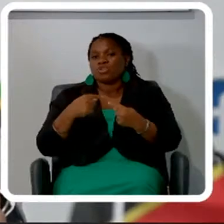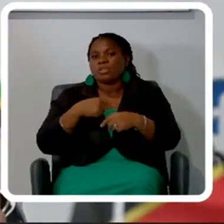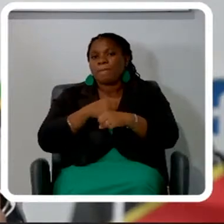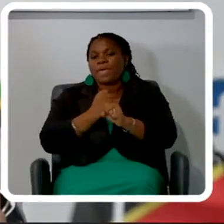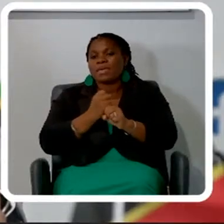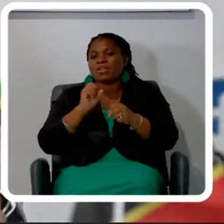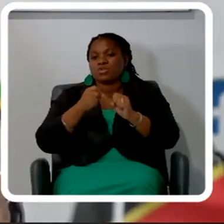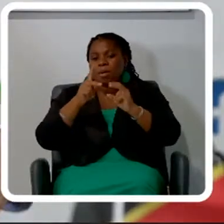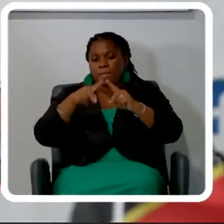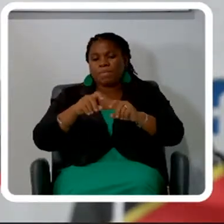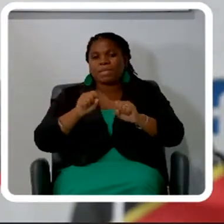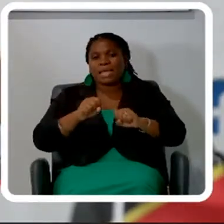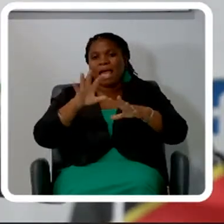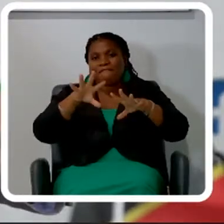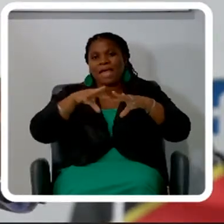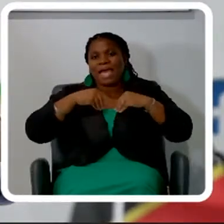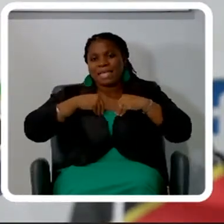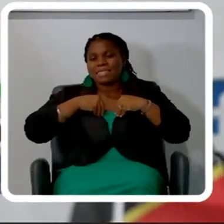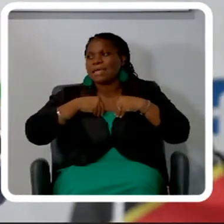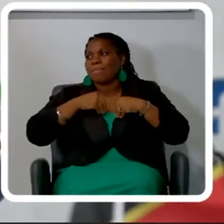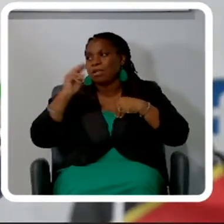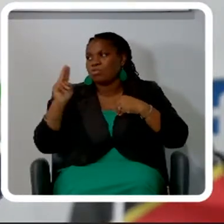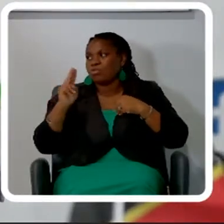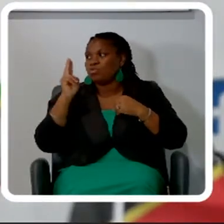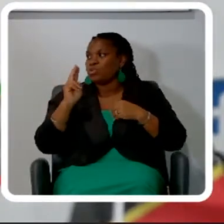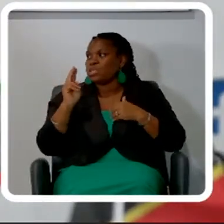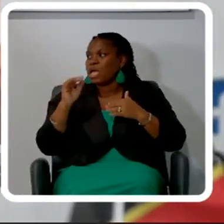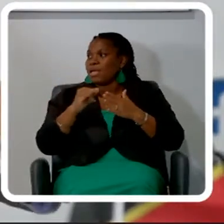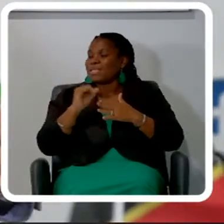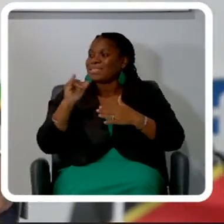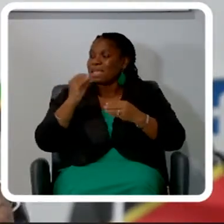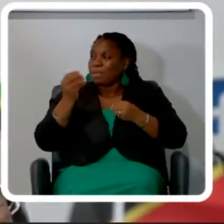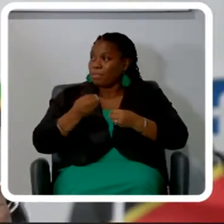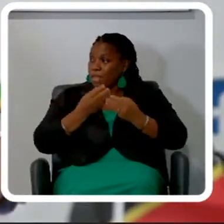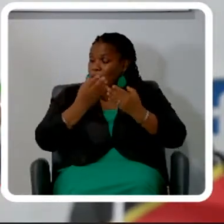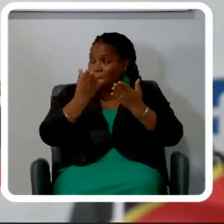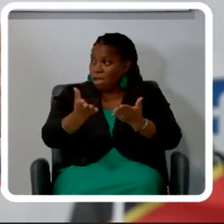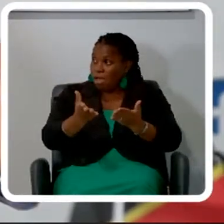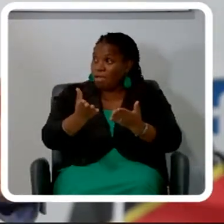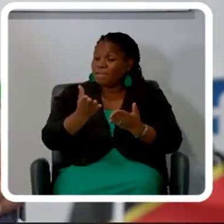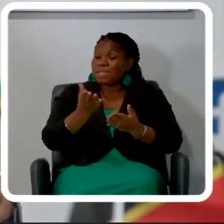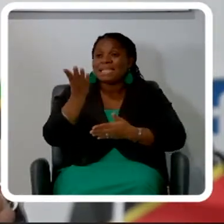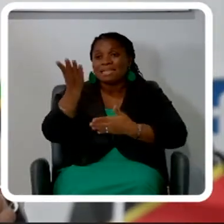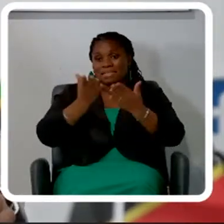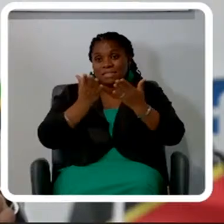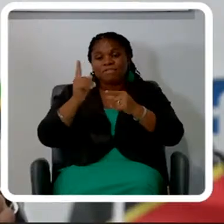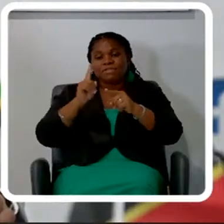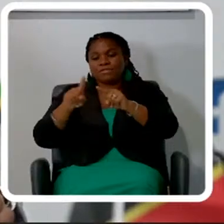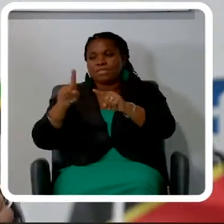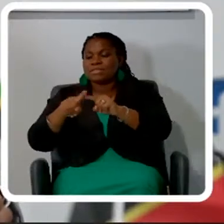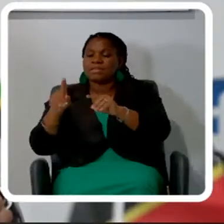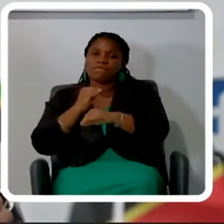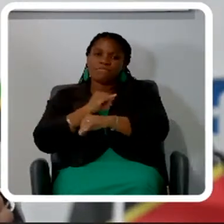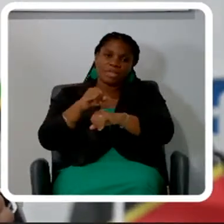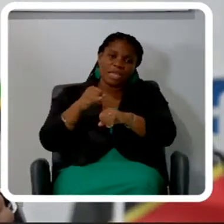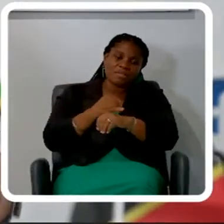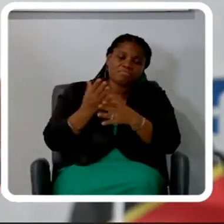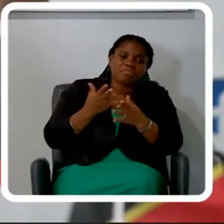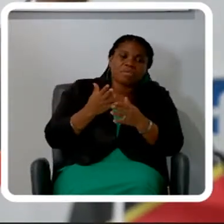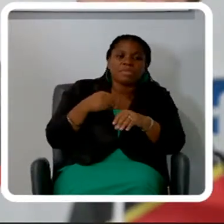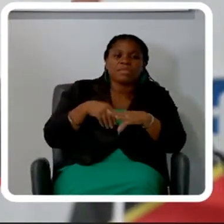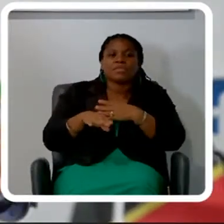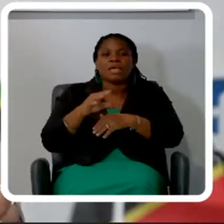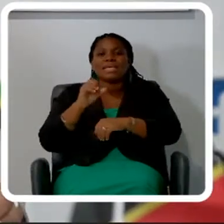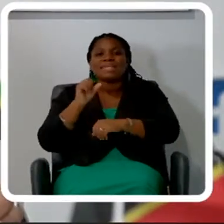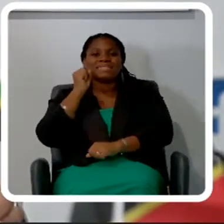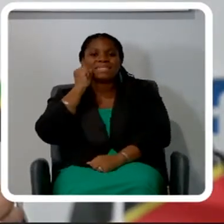to it. So that's sweet. And we're also going to offer that service to the surrounding islands. You might be in St. Martin and the waiting